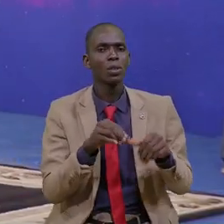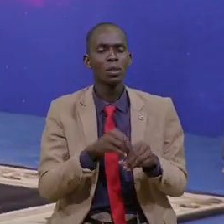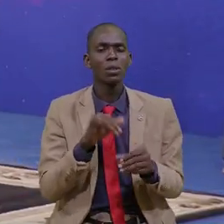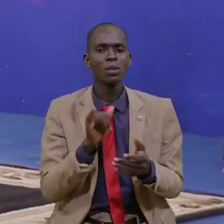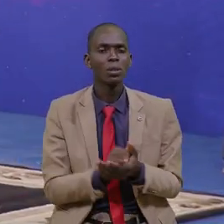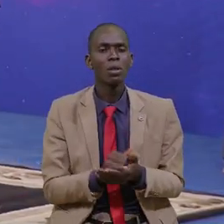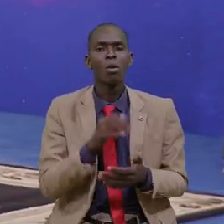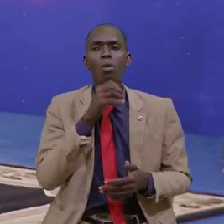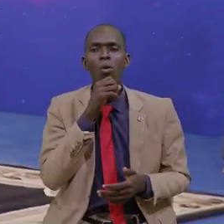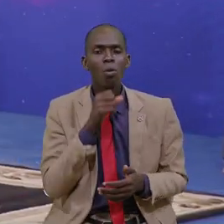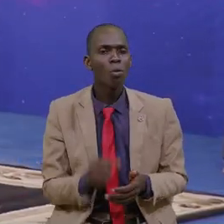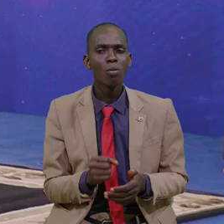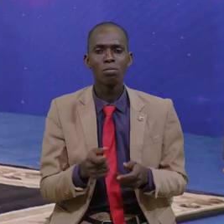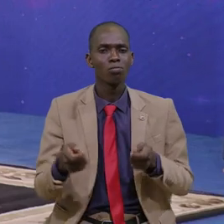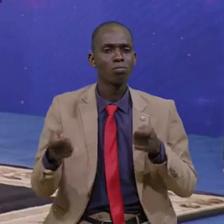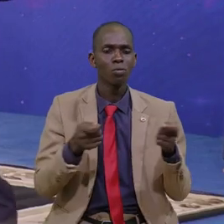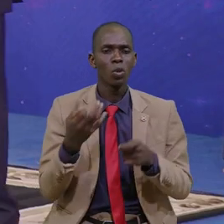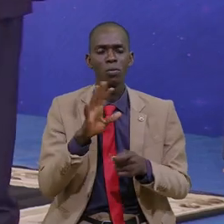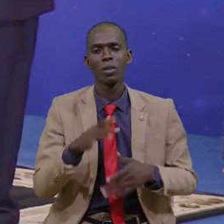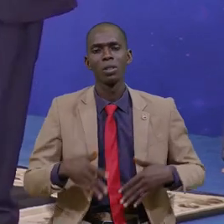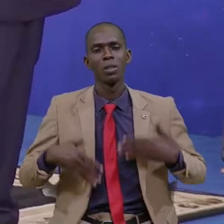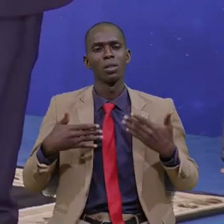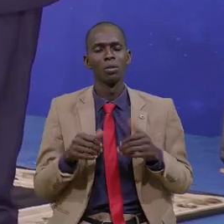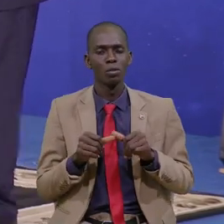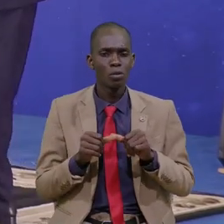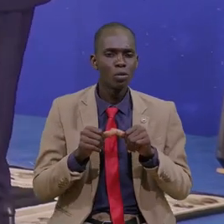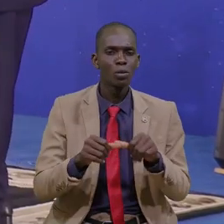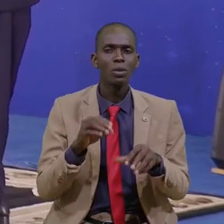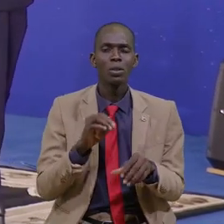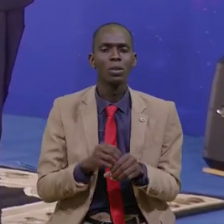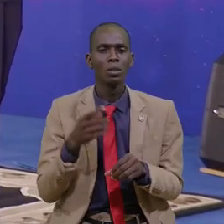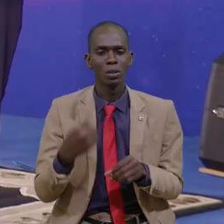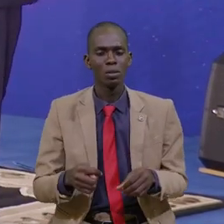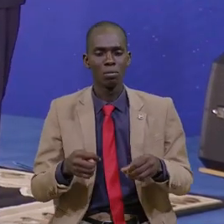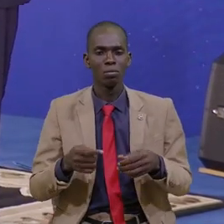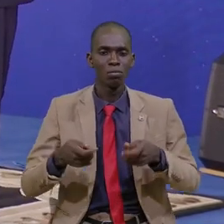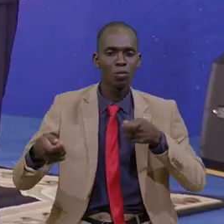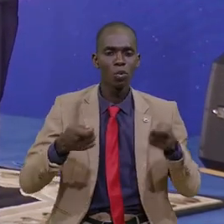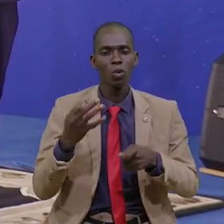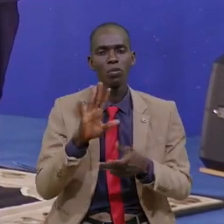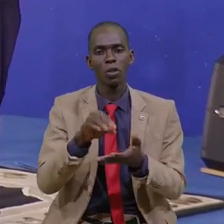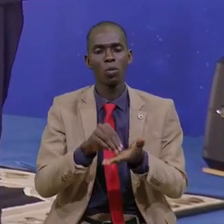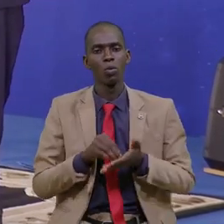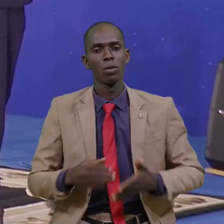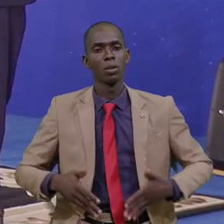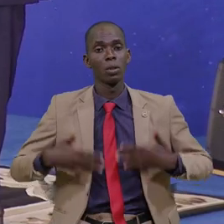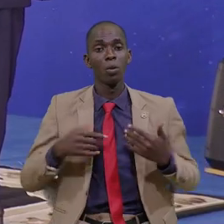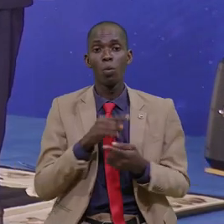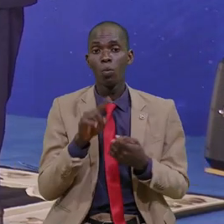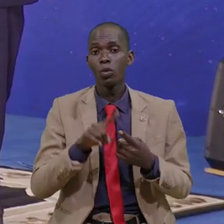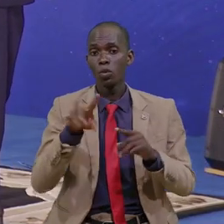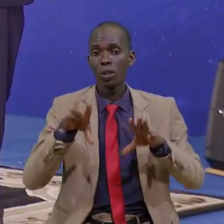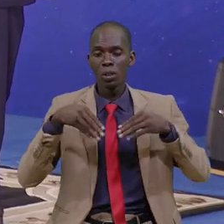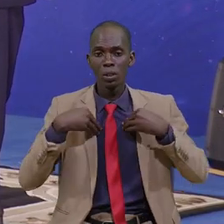on to the administration of their lives. And they hold on to the leadership of their lives. When you accept Jesus